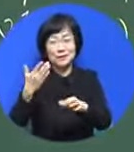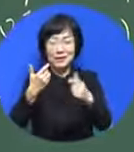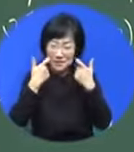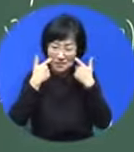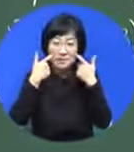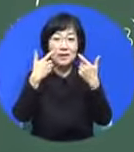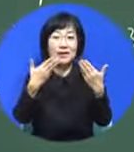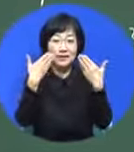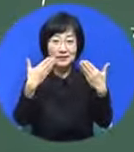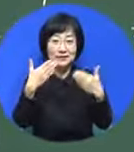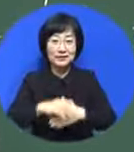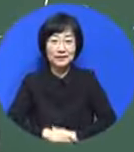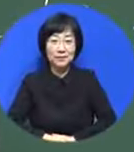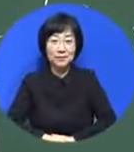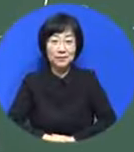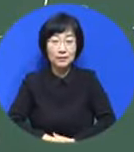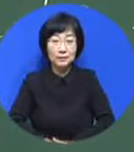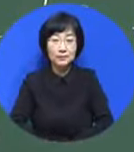I am so sure of it.